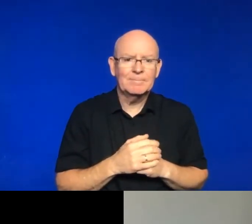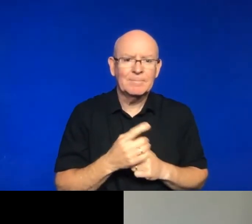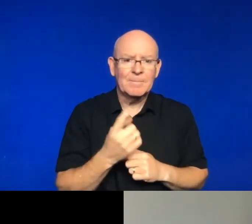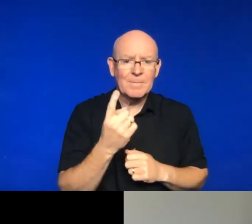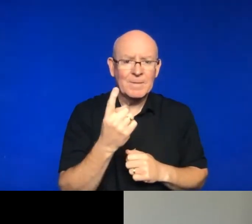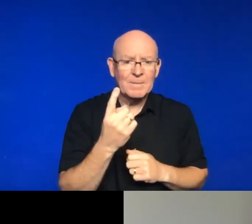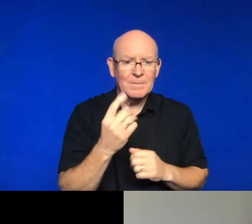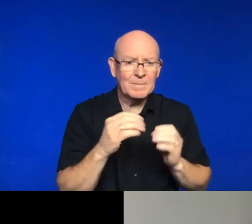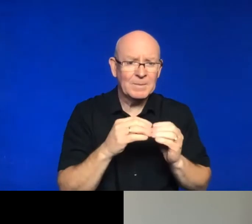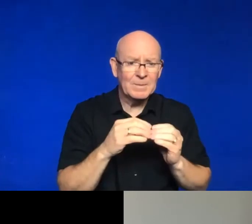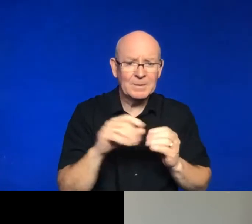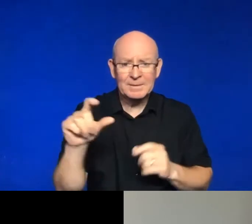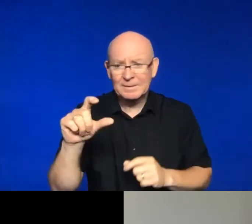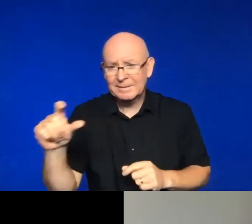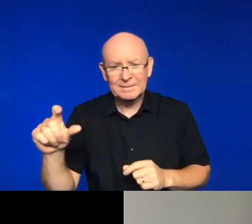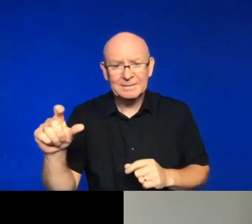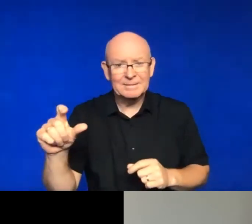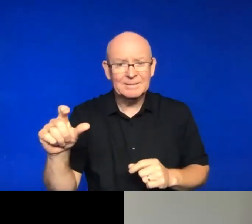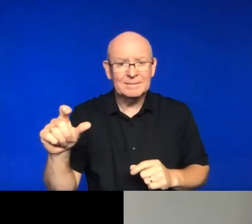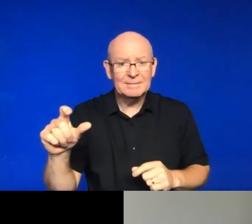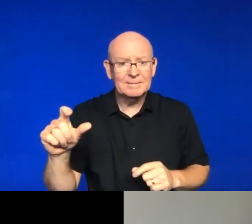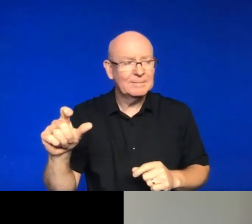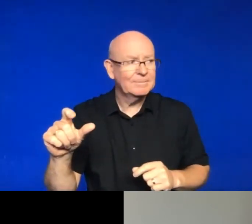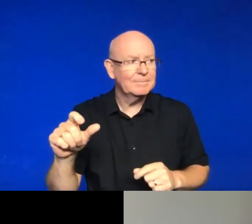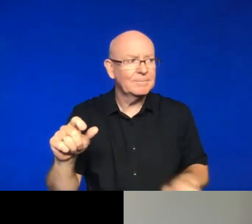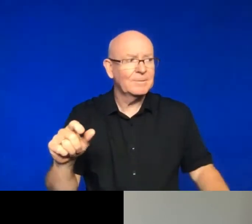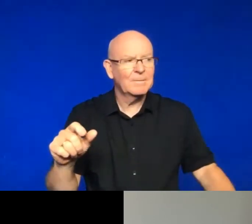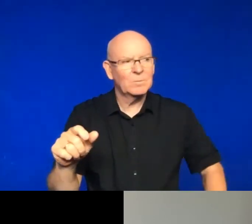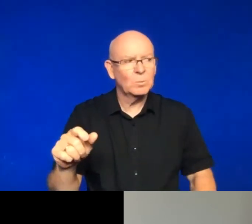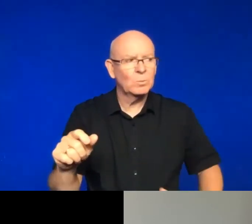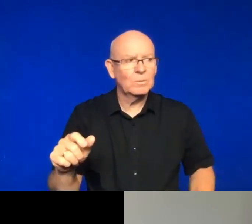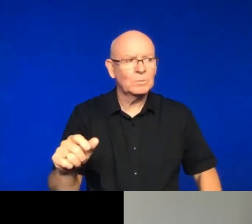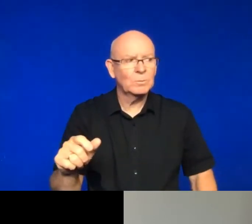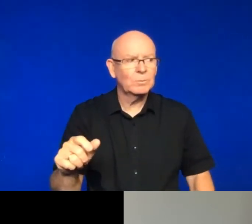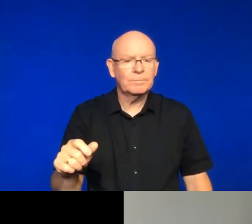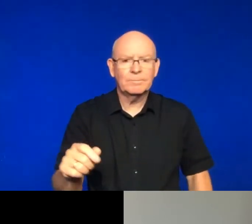gender-based violence is essential, just to strengthen even further what you have just said.